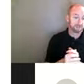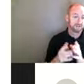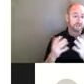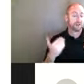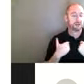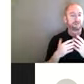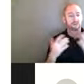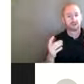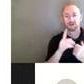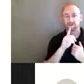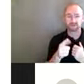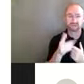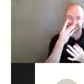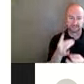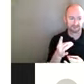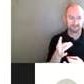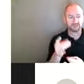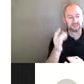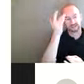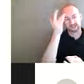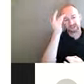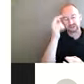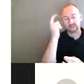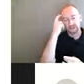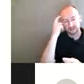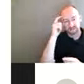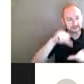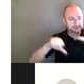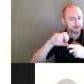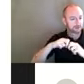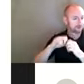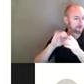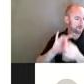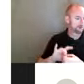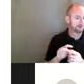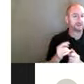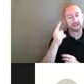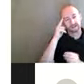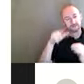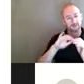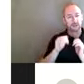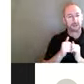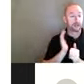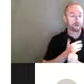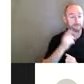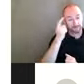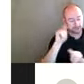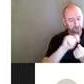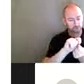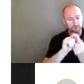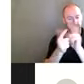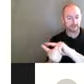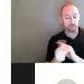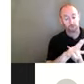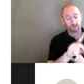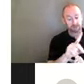of really interesting cognitive science problems in it. You know, it's thinking about how do we, in our minds, translate from this 3D